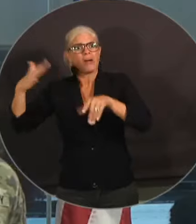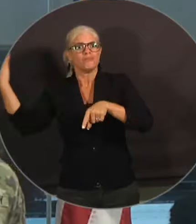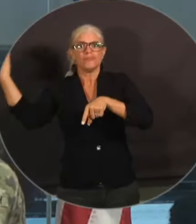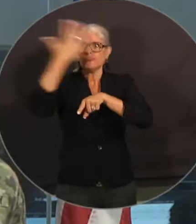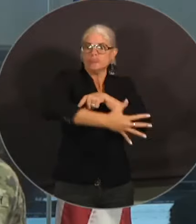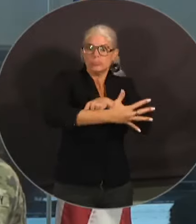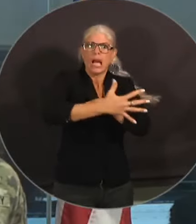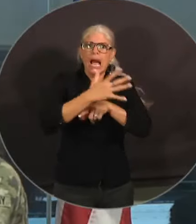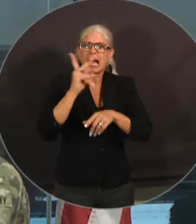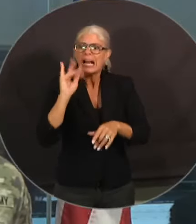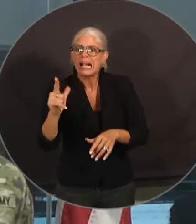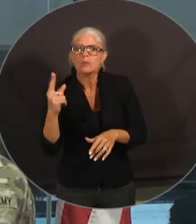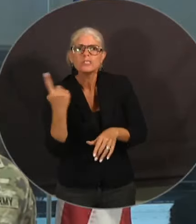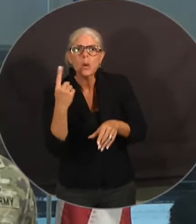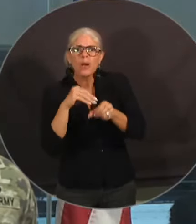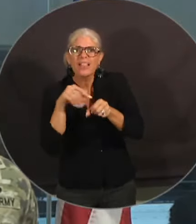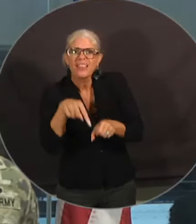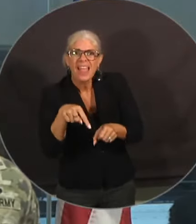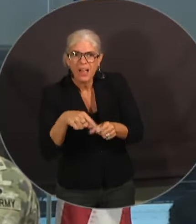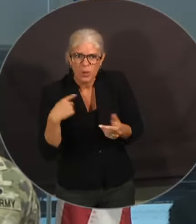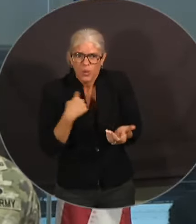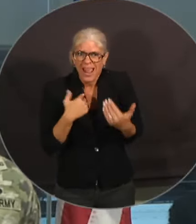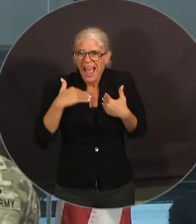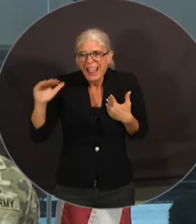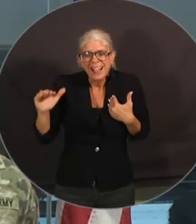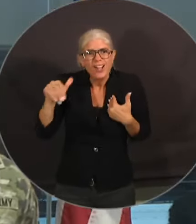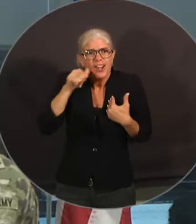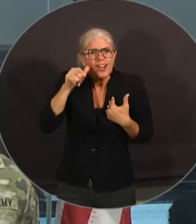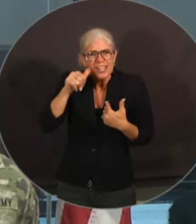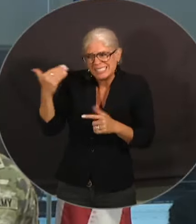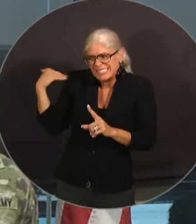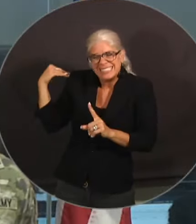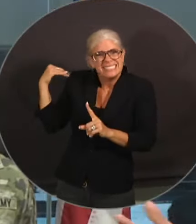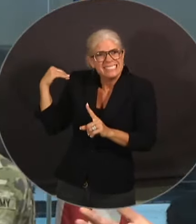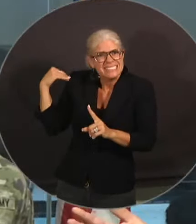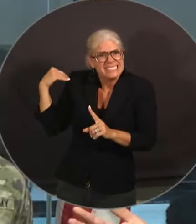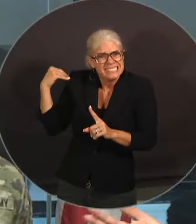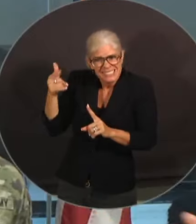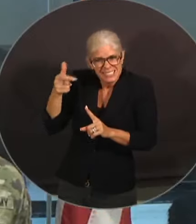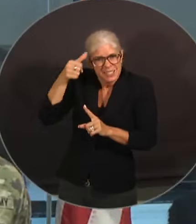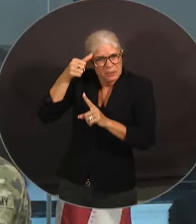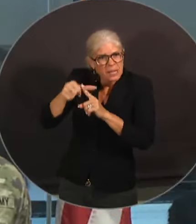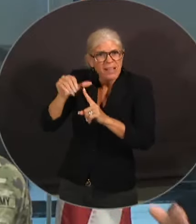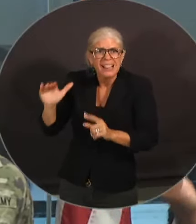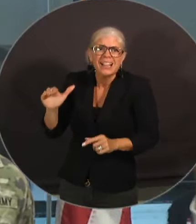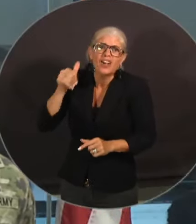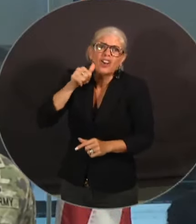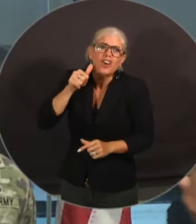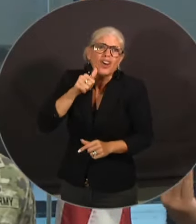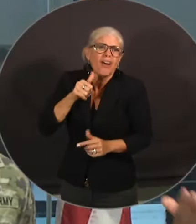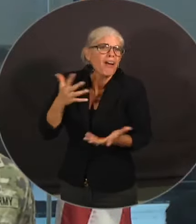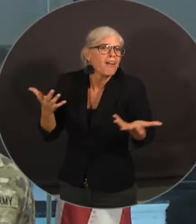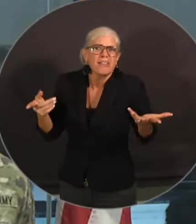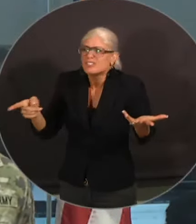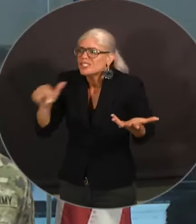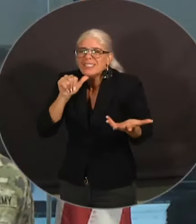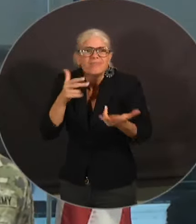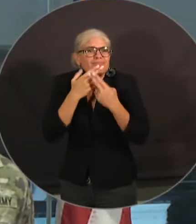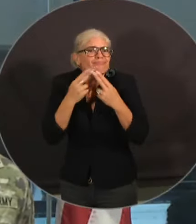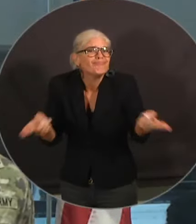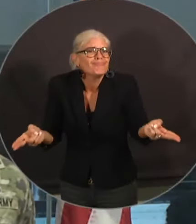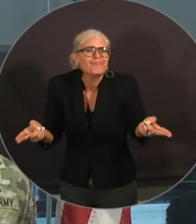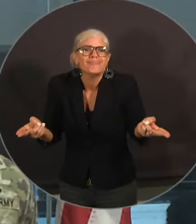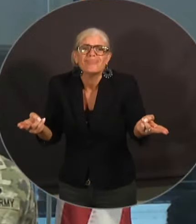we've seen that. We had I think it was a young girl, and the most recent was just they weren't doing anything wrong, and it's a